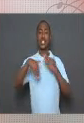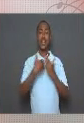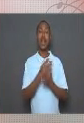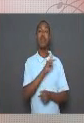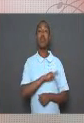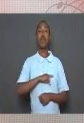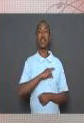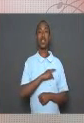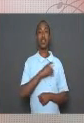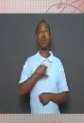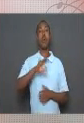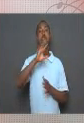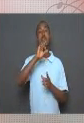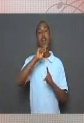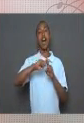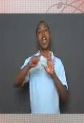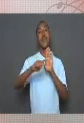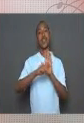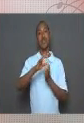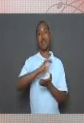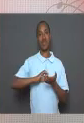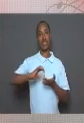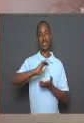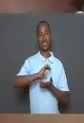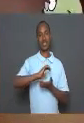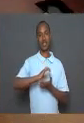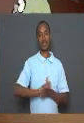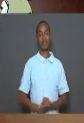general properties of ionic compounds.